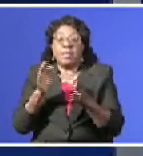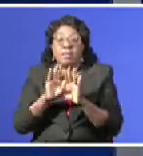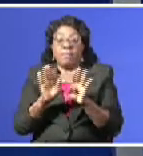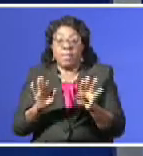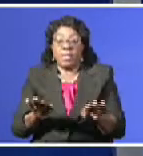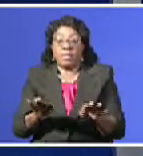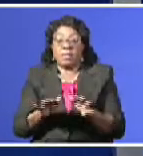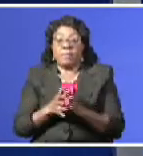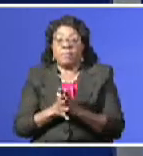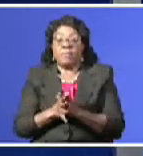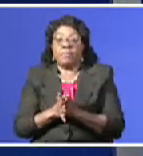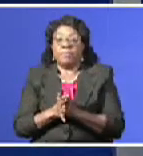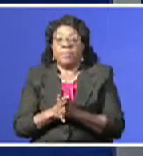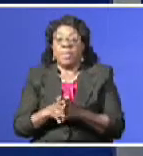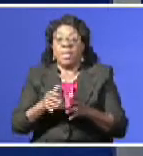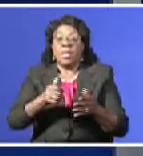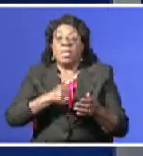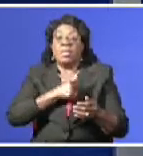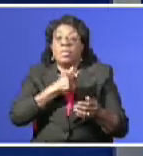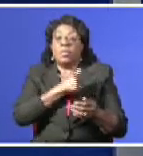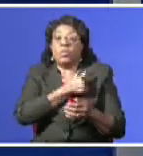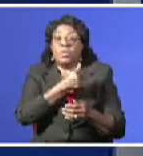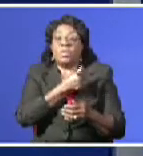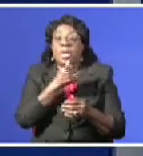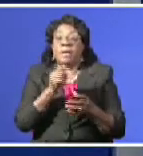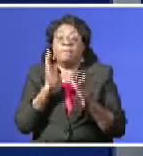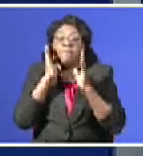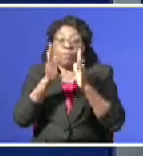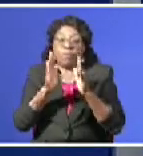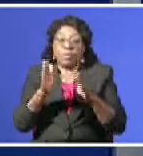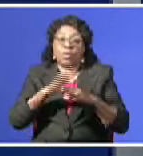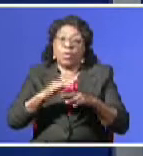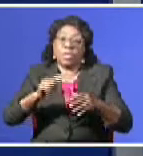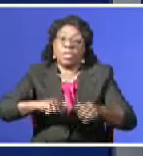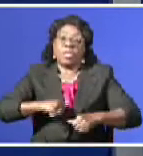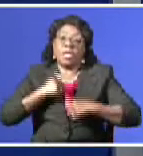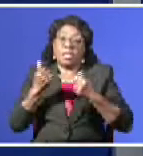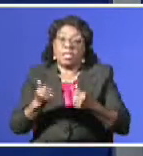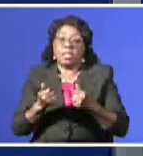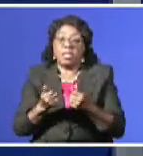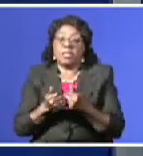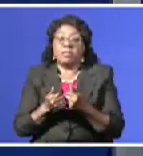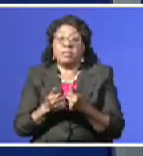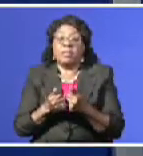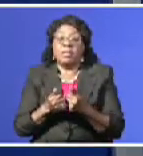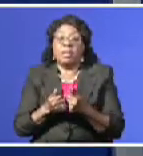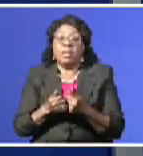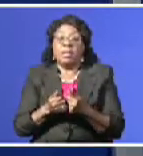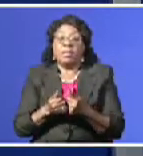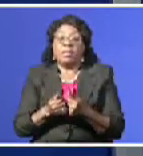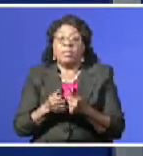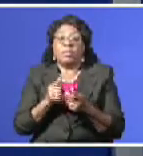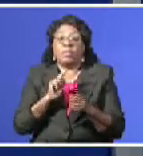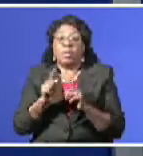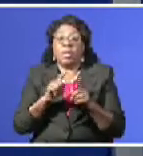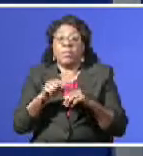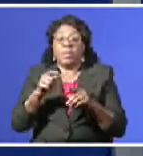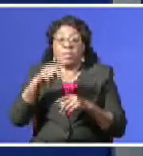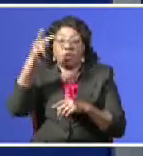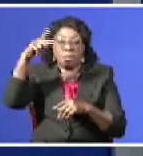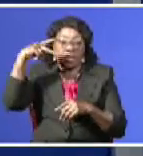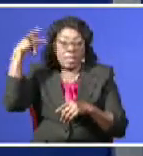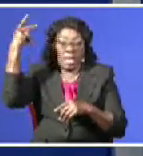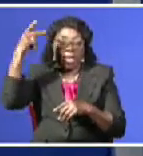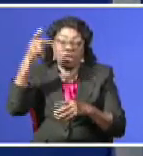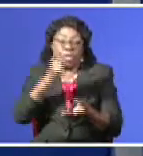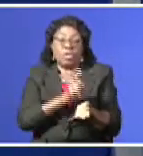Well, the apparent suicide placing renewed focus on the challenges this year has brought with it. Weighing in, noted psychiatrist